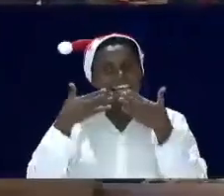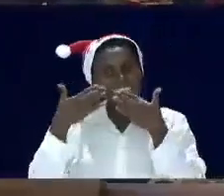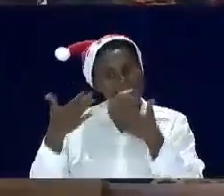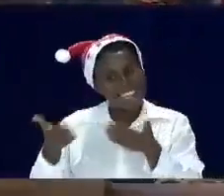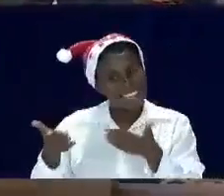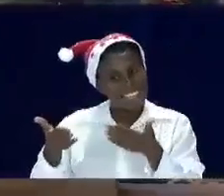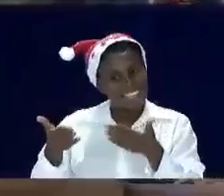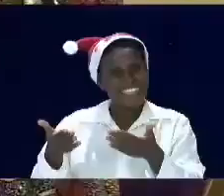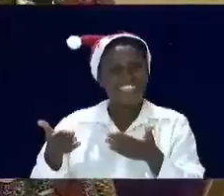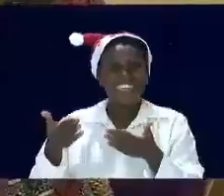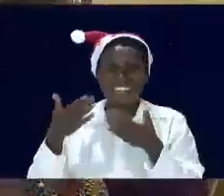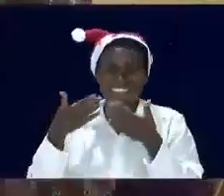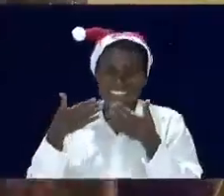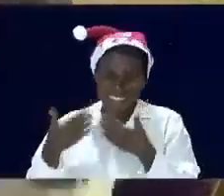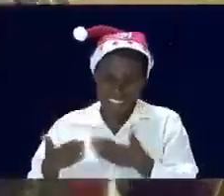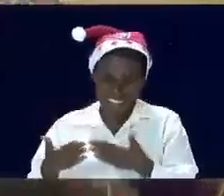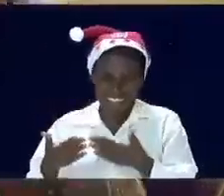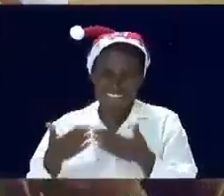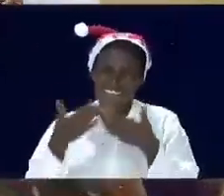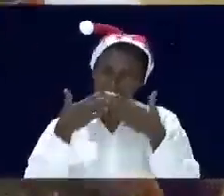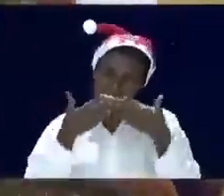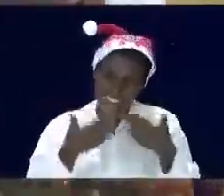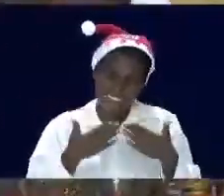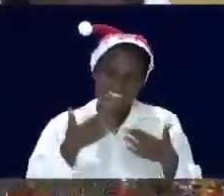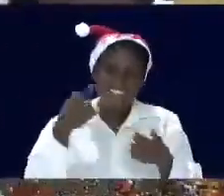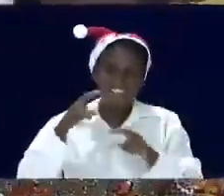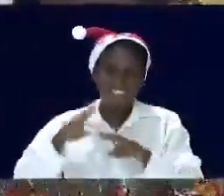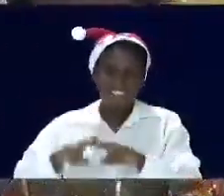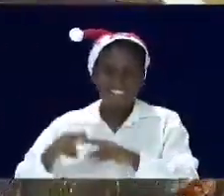God bless you. You may be seated.